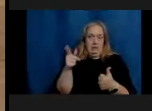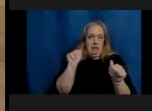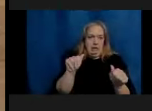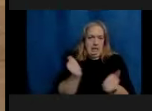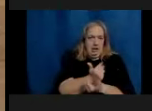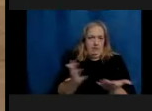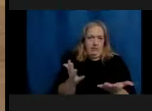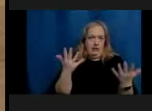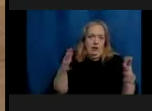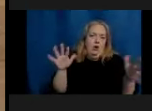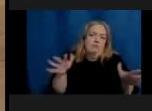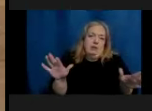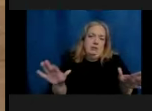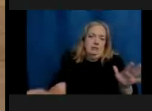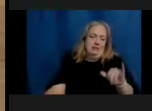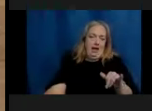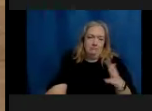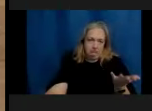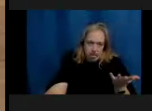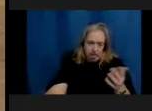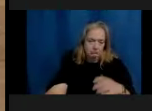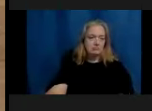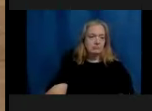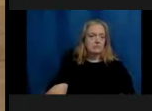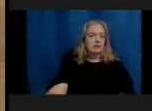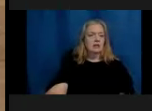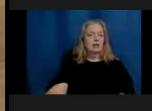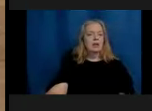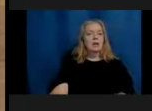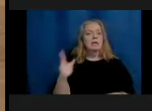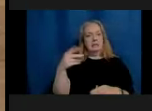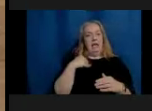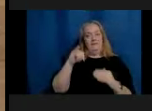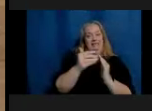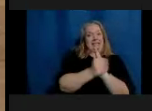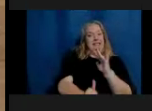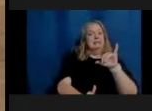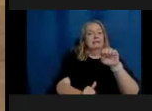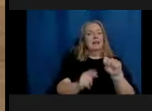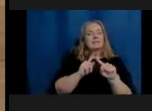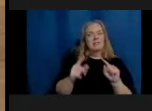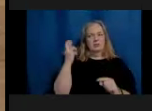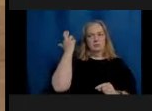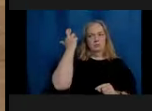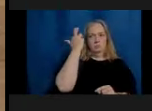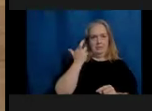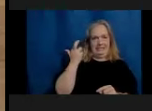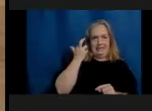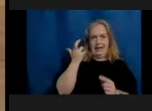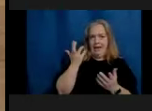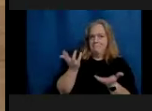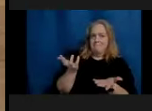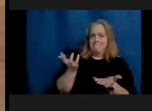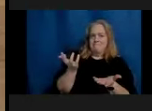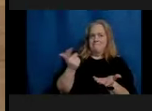That's already like one thing. But two, it's like, okay, why did he want to do it all? And how did it, and because we don't know the